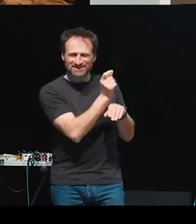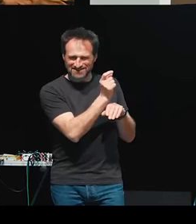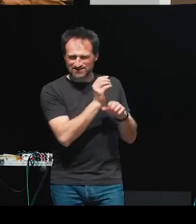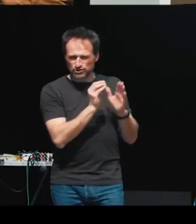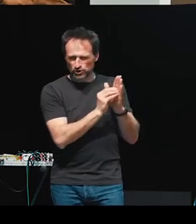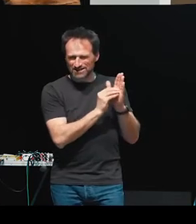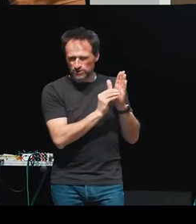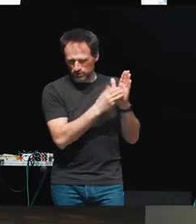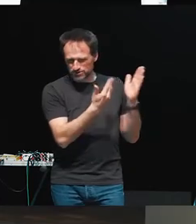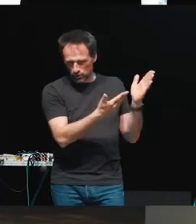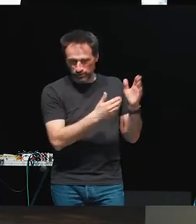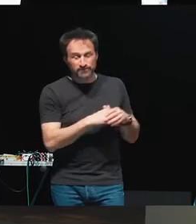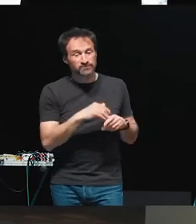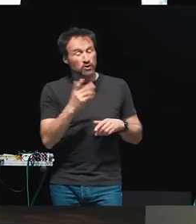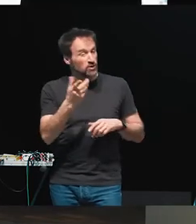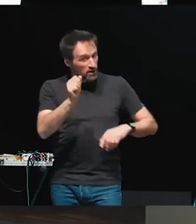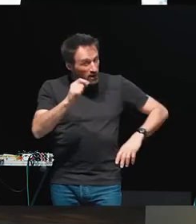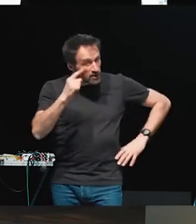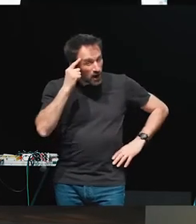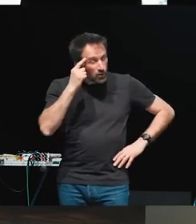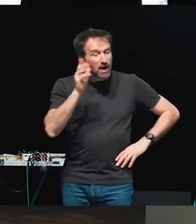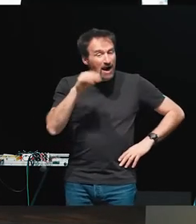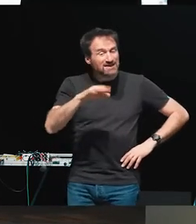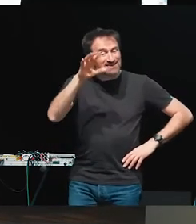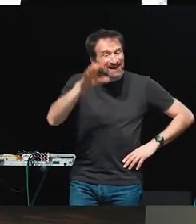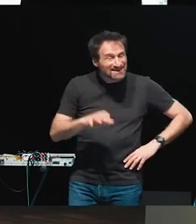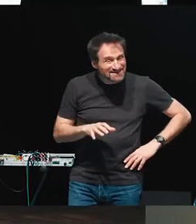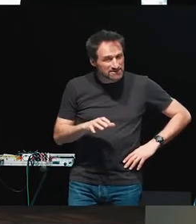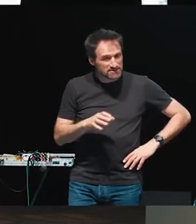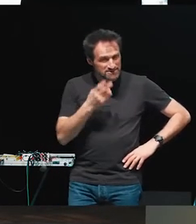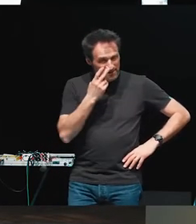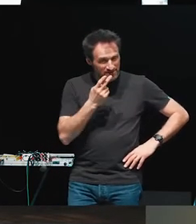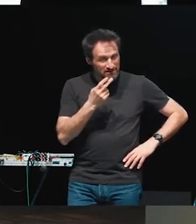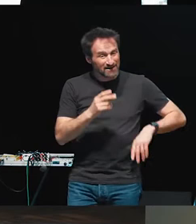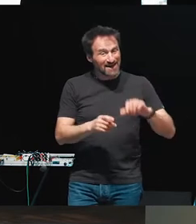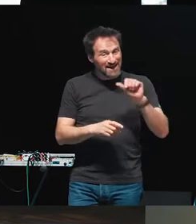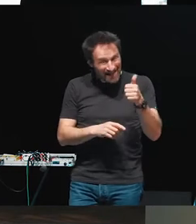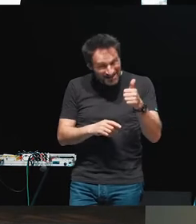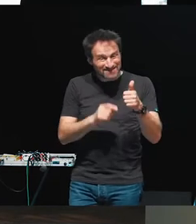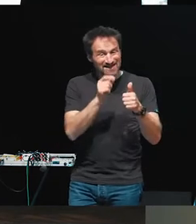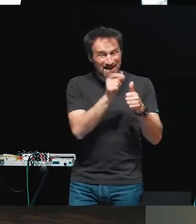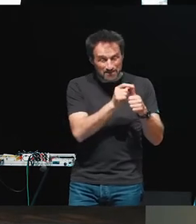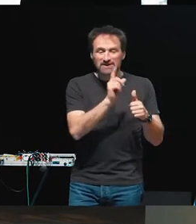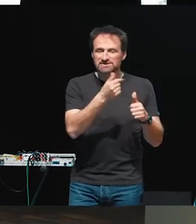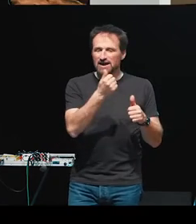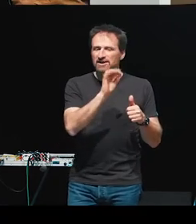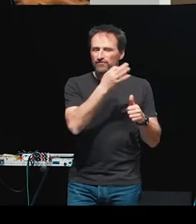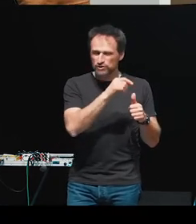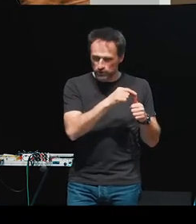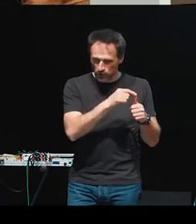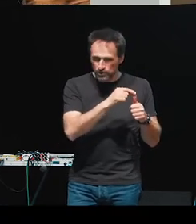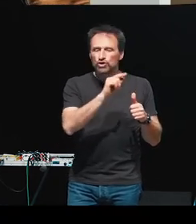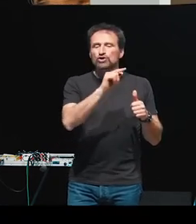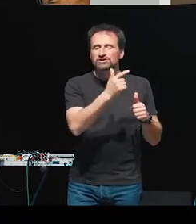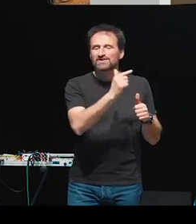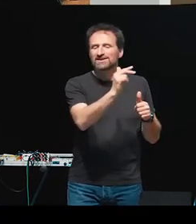as a list, which has the first argument, the first element being a function, and the other elements being the numbers 3 and